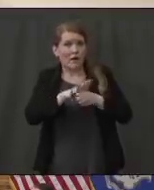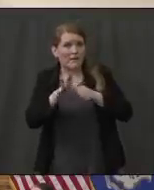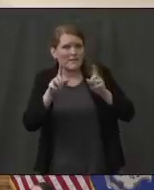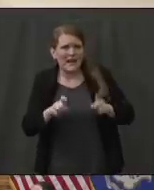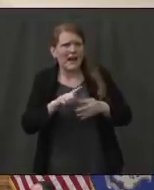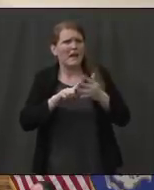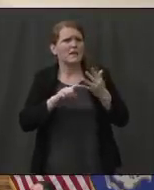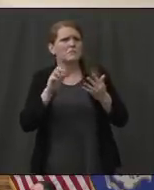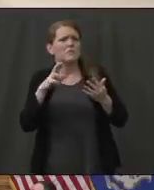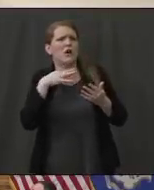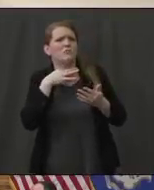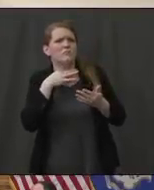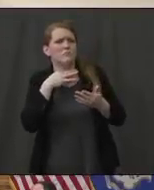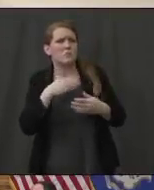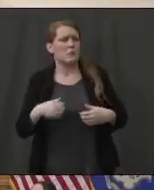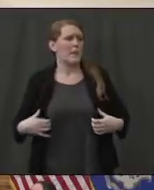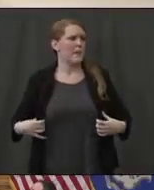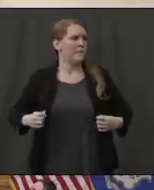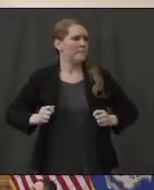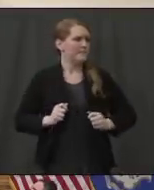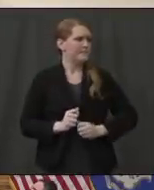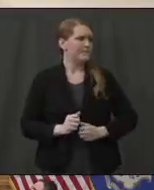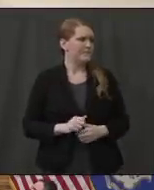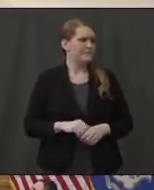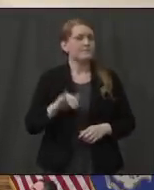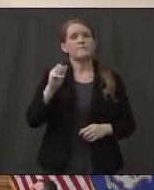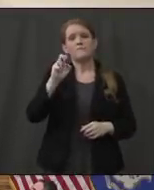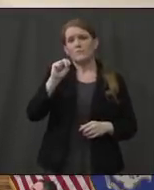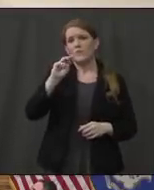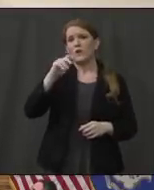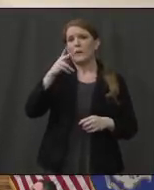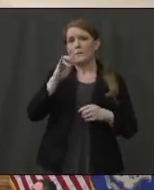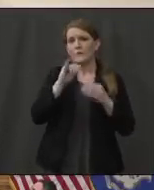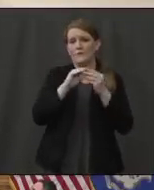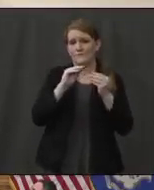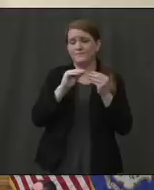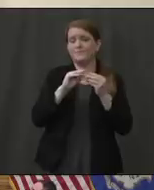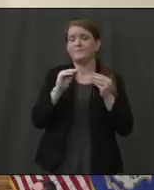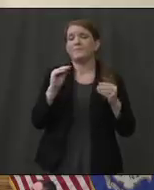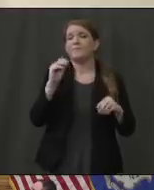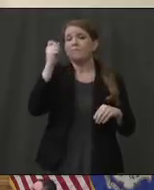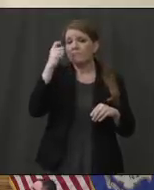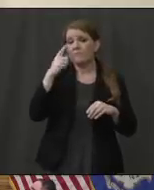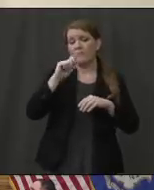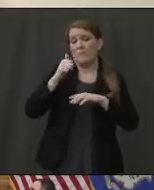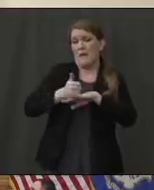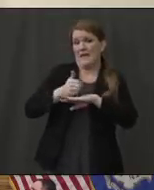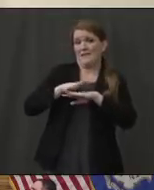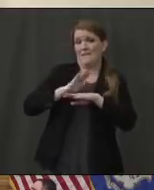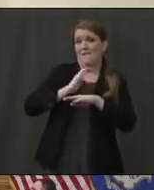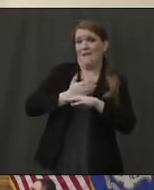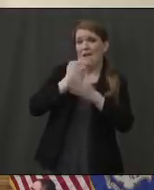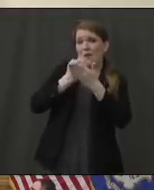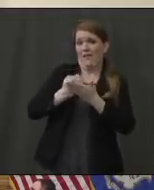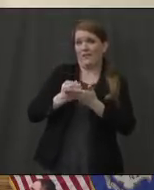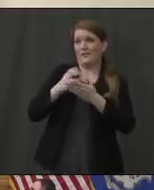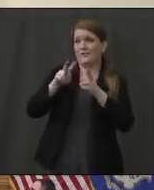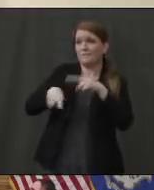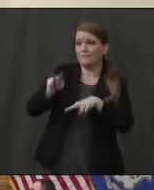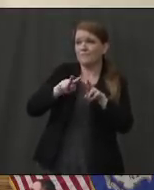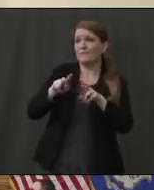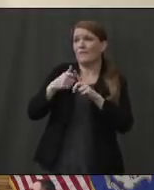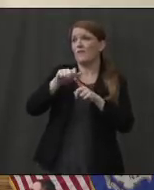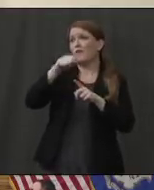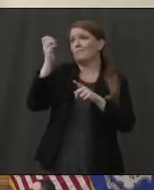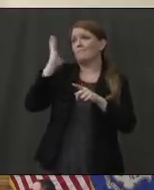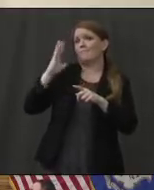From our perspective, from prior infectious disease outbreaks, we often look at JFK International